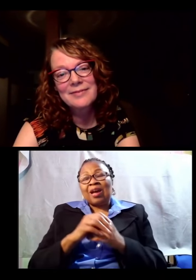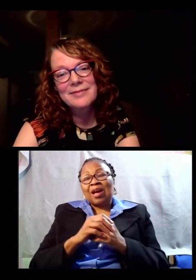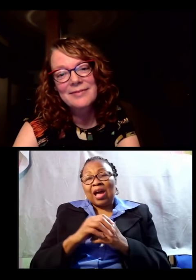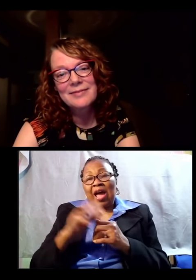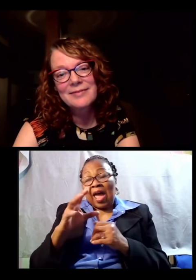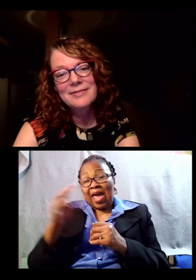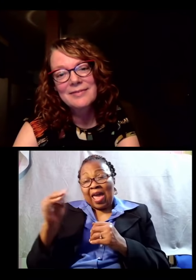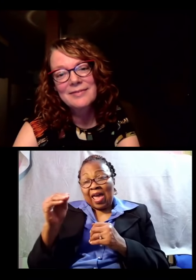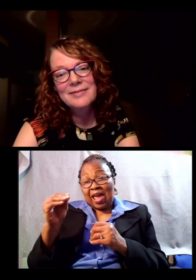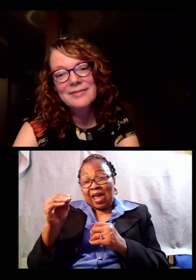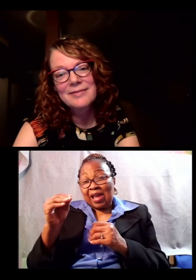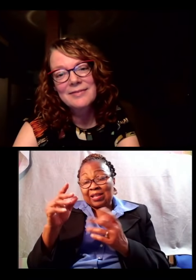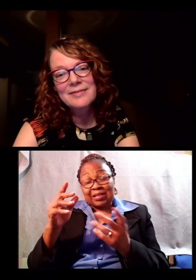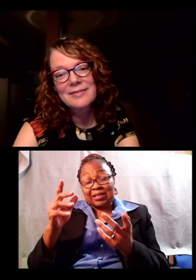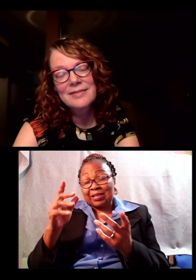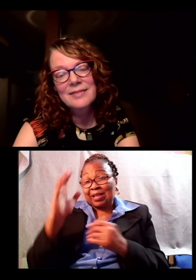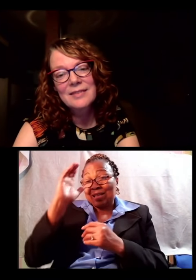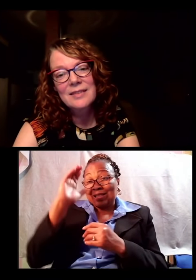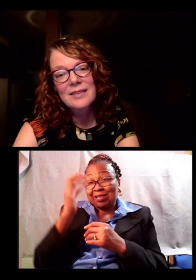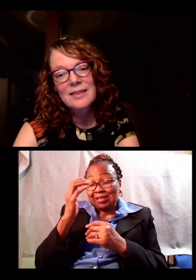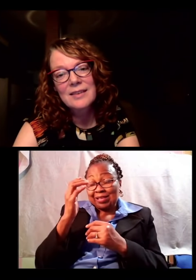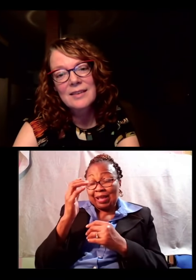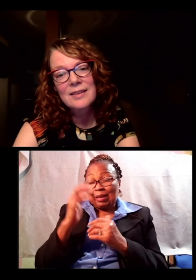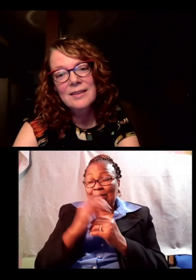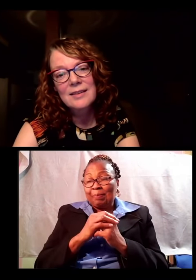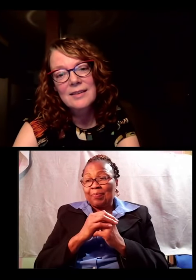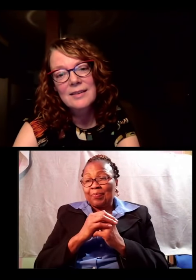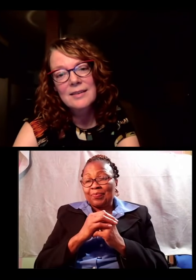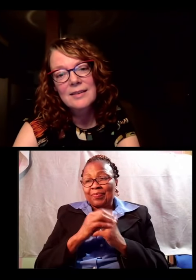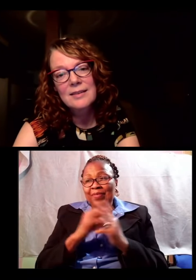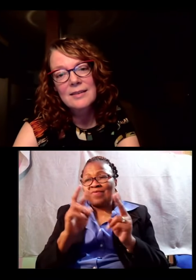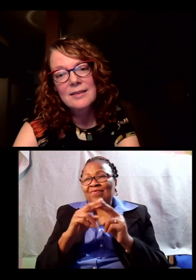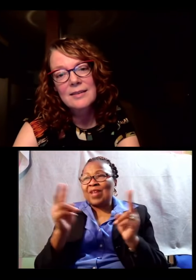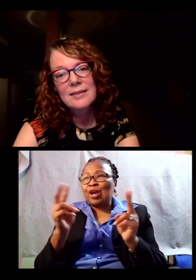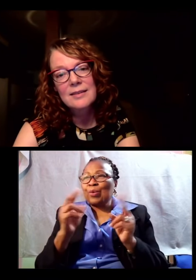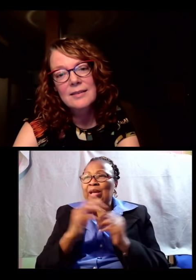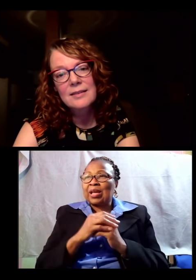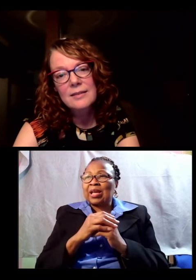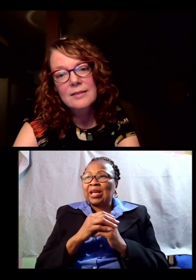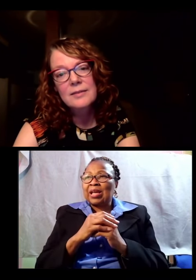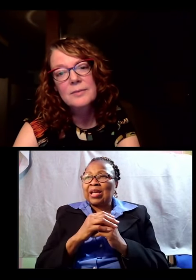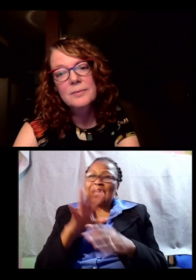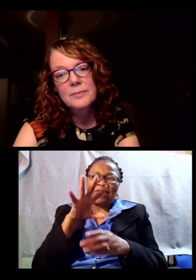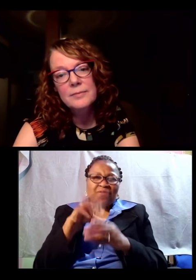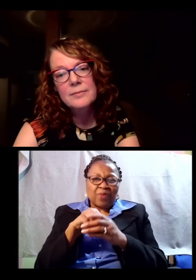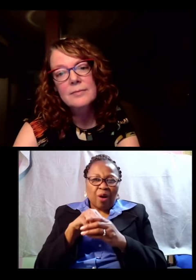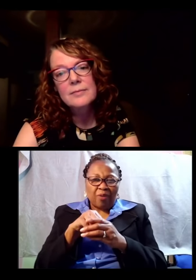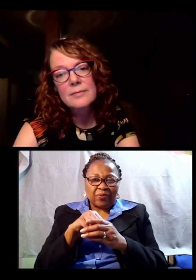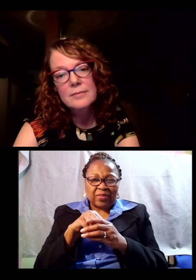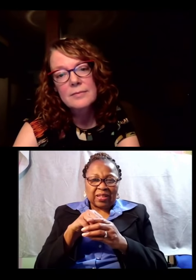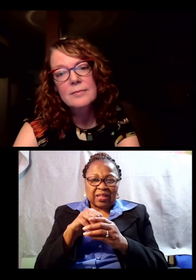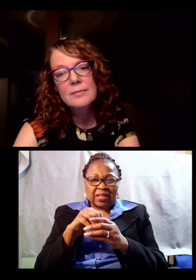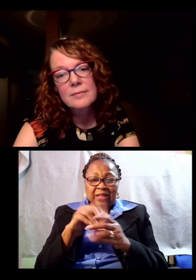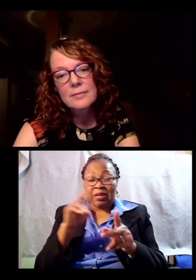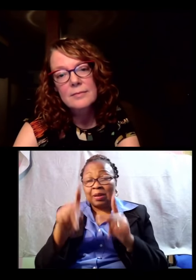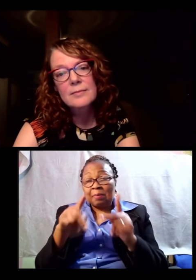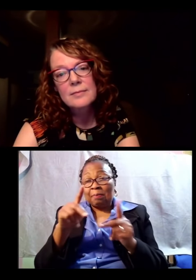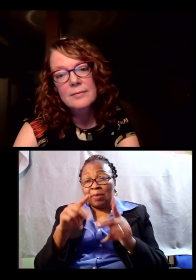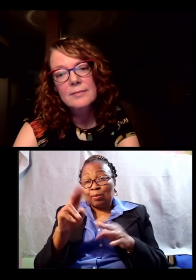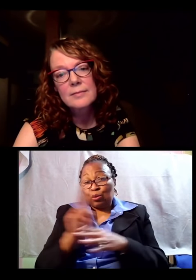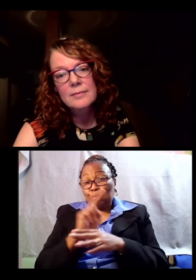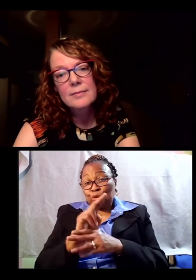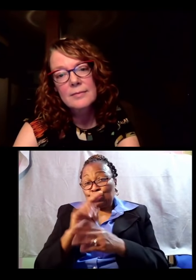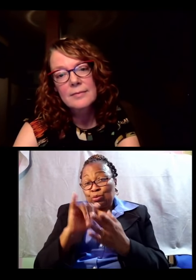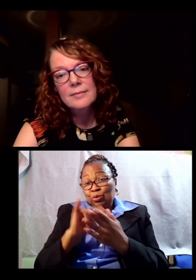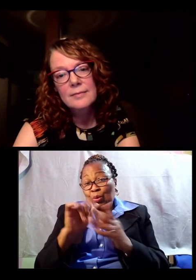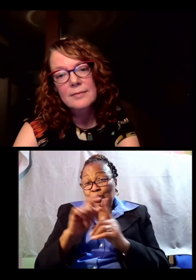And it just seemed to me very involving. So I guess people who use these terms